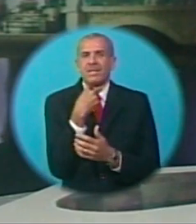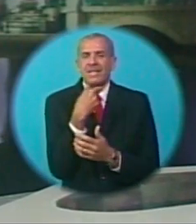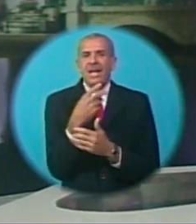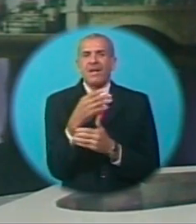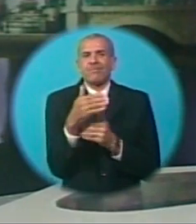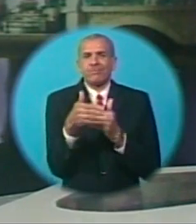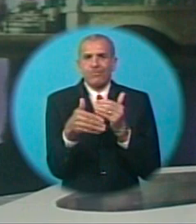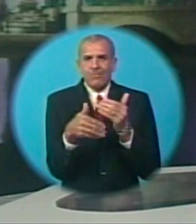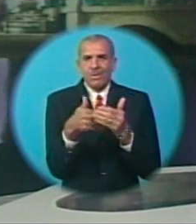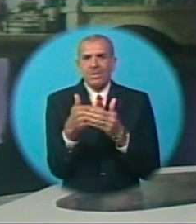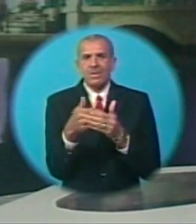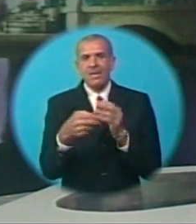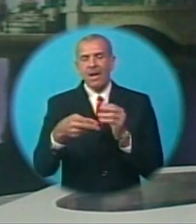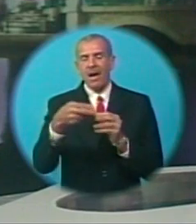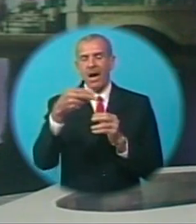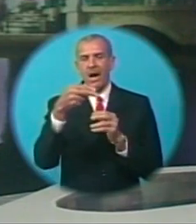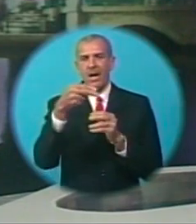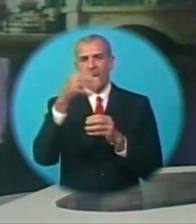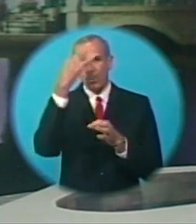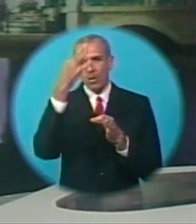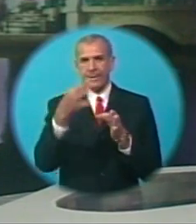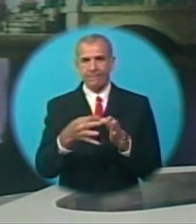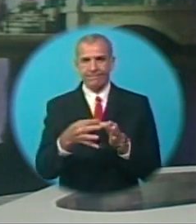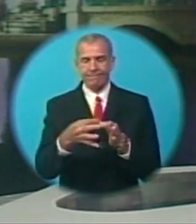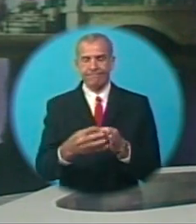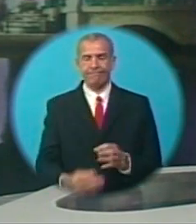proceedings advance to the High Court.